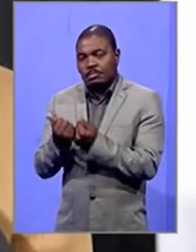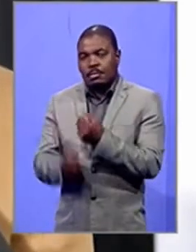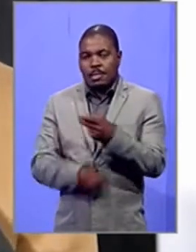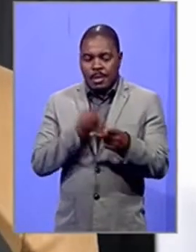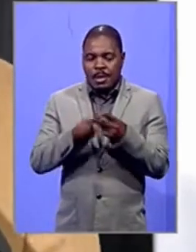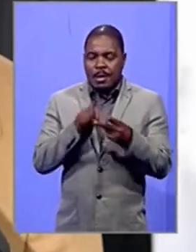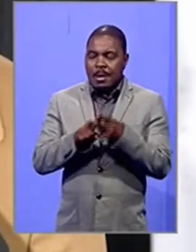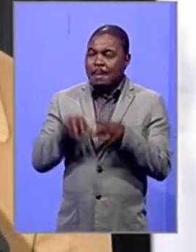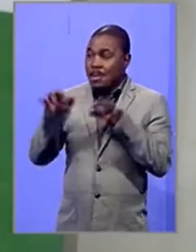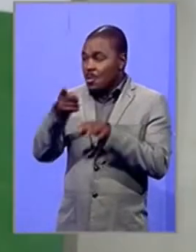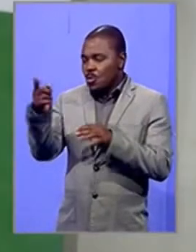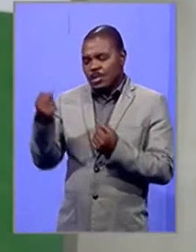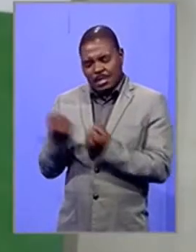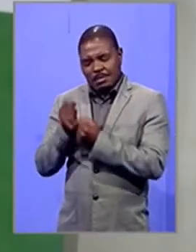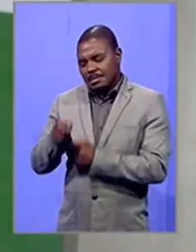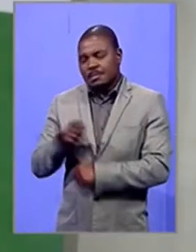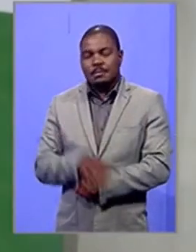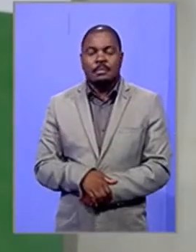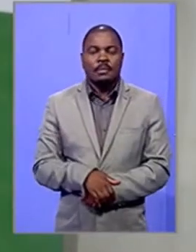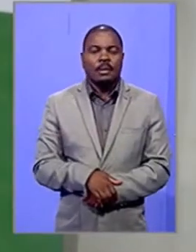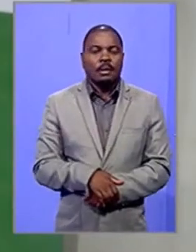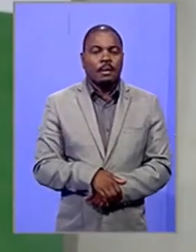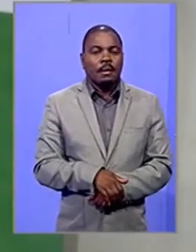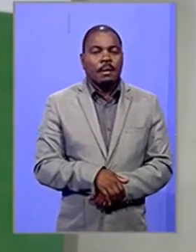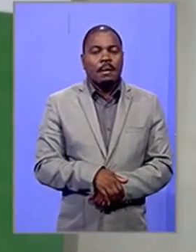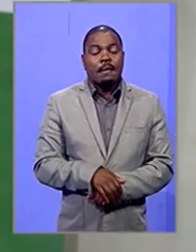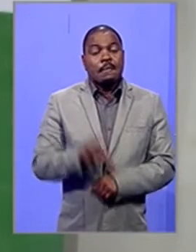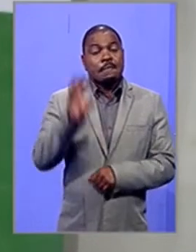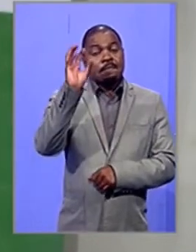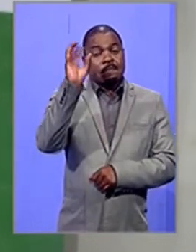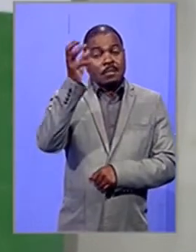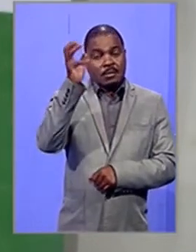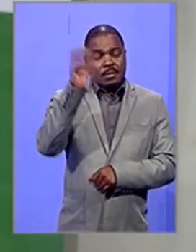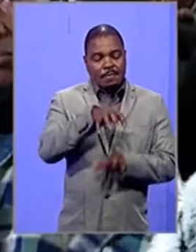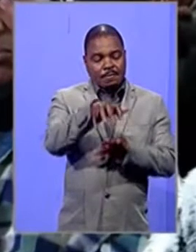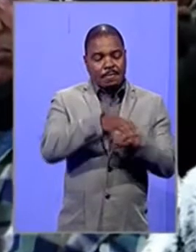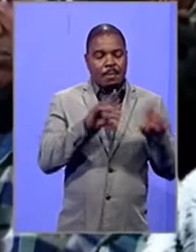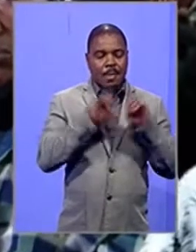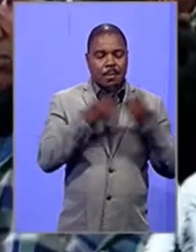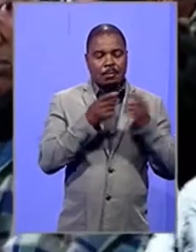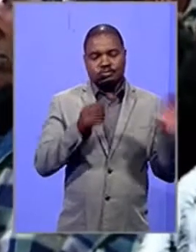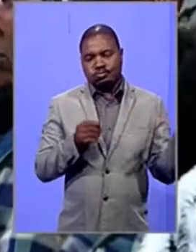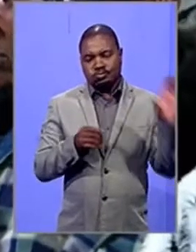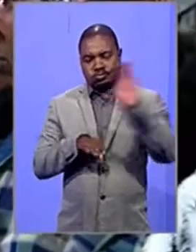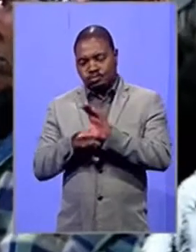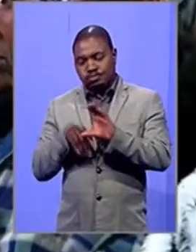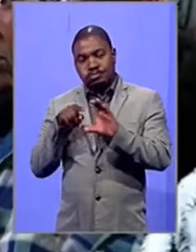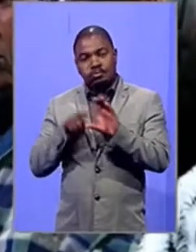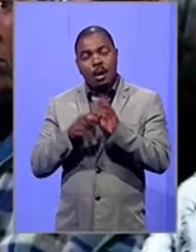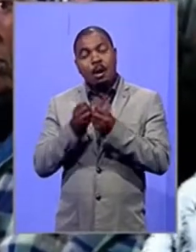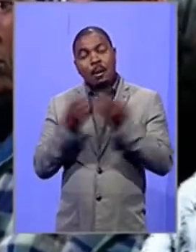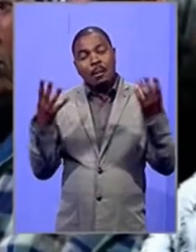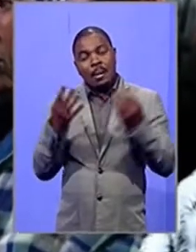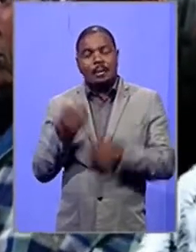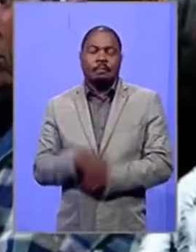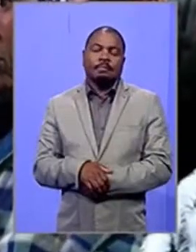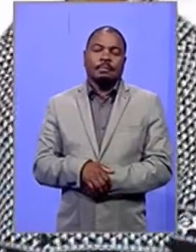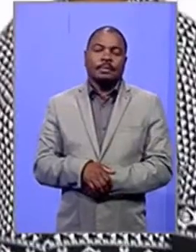must be supported. Lefapha la temo Freistata le nehelane ka tšhelete e kalo ka diranta tse dimilione